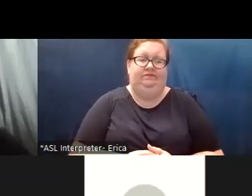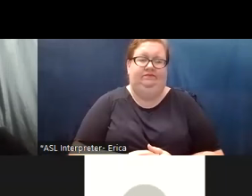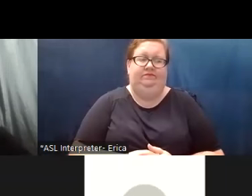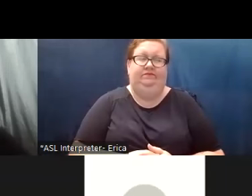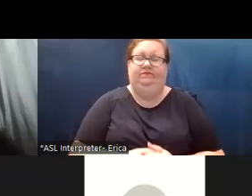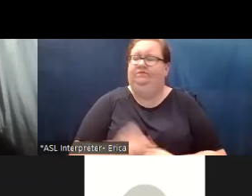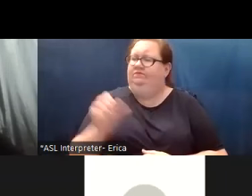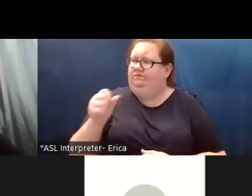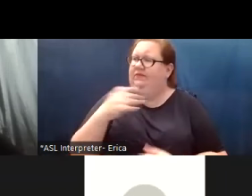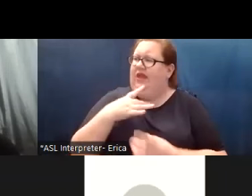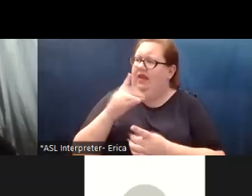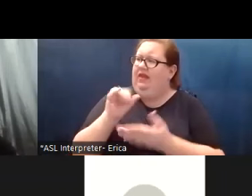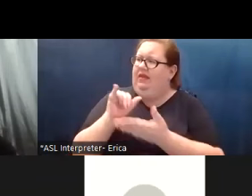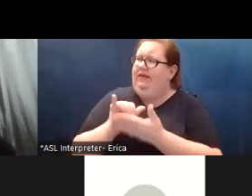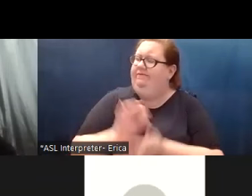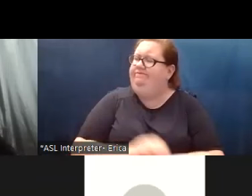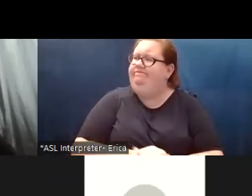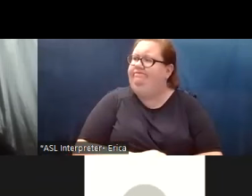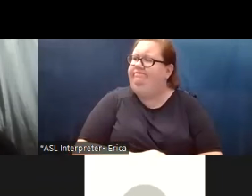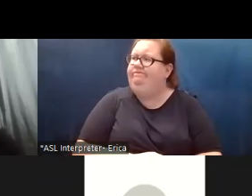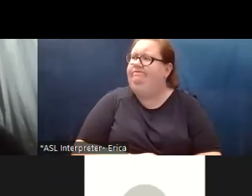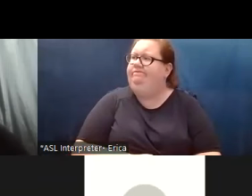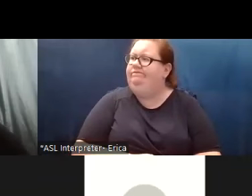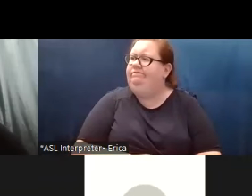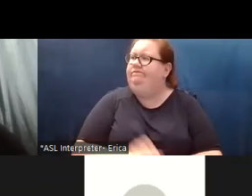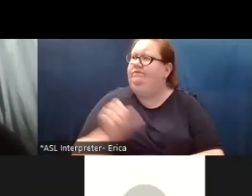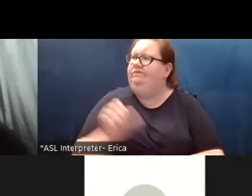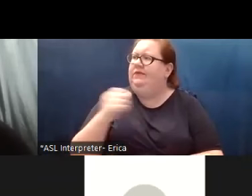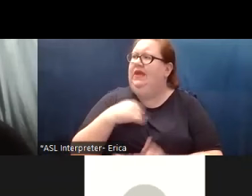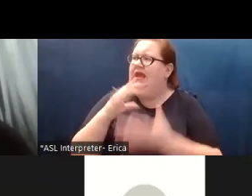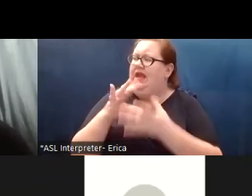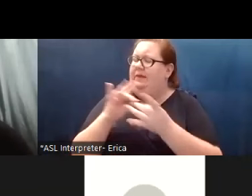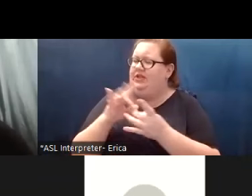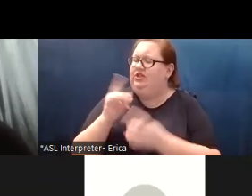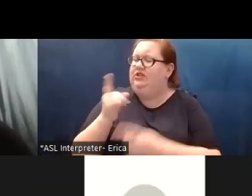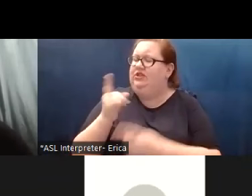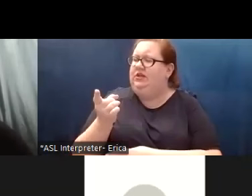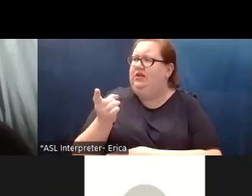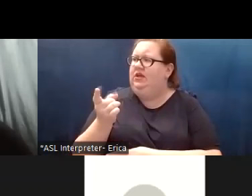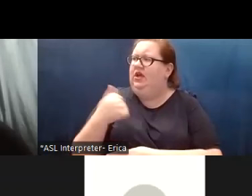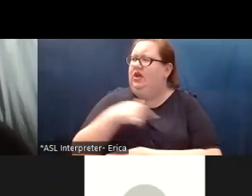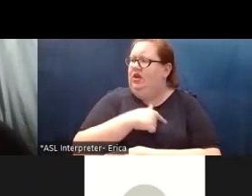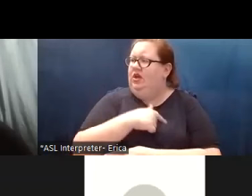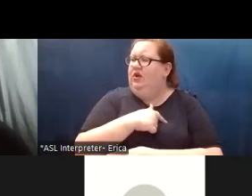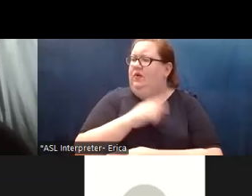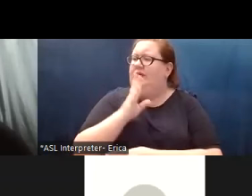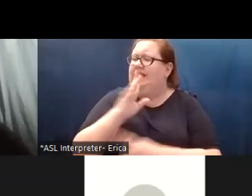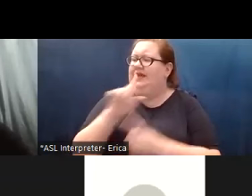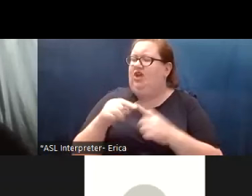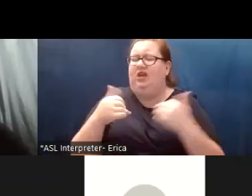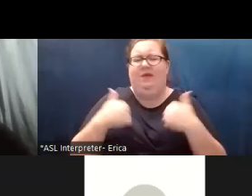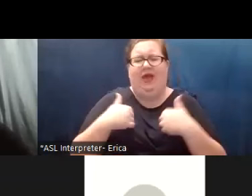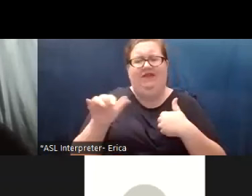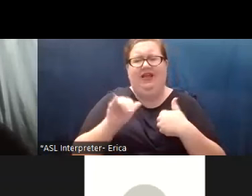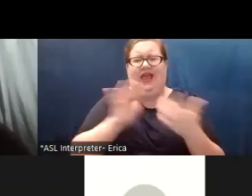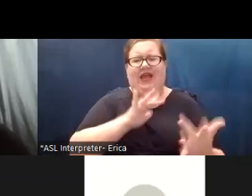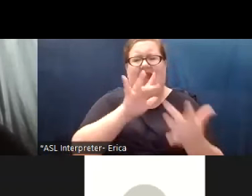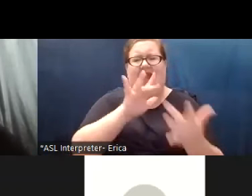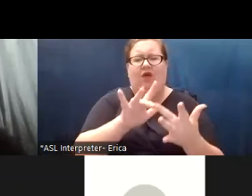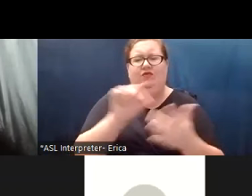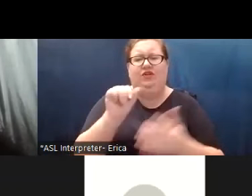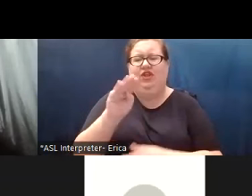Yeah, I like that. Yeah, I was mentioning we have talked about kind of having like an outreach ambassador